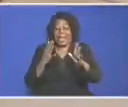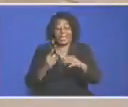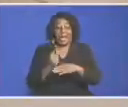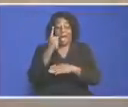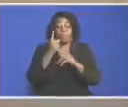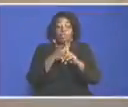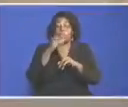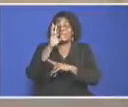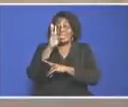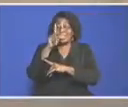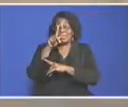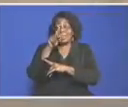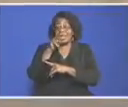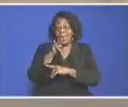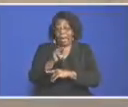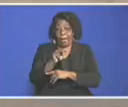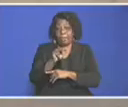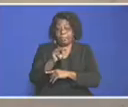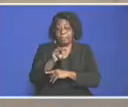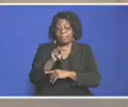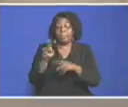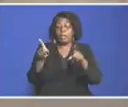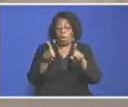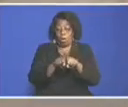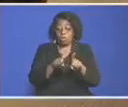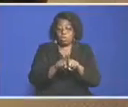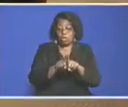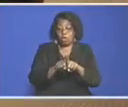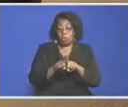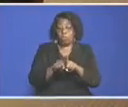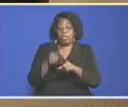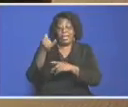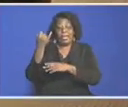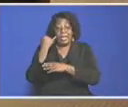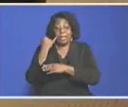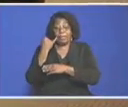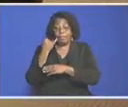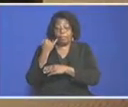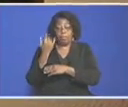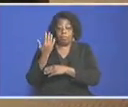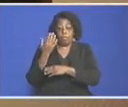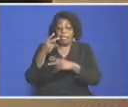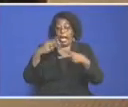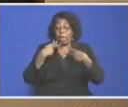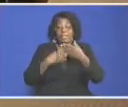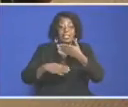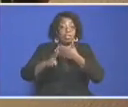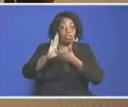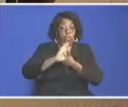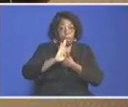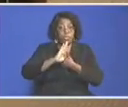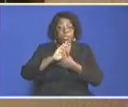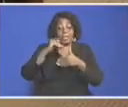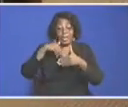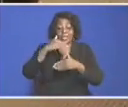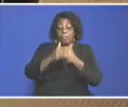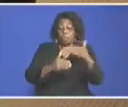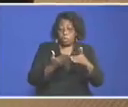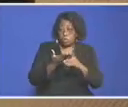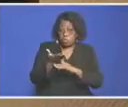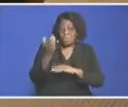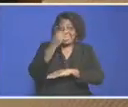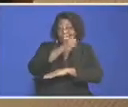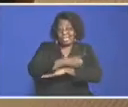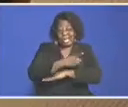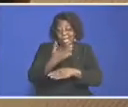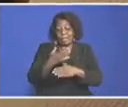6 p.m. deadline. Also, too, it depends on if there is an interruption during the course of the day.